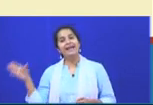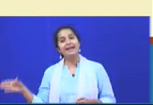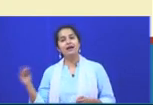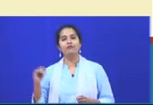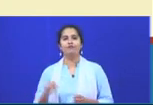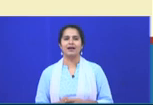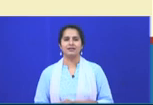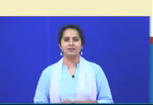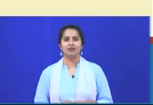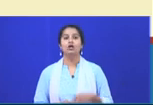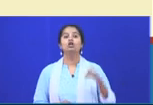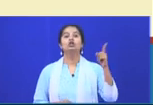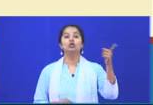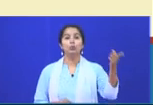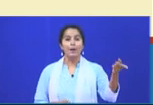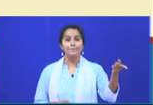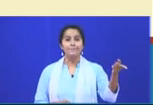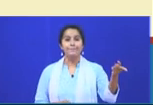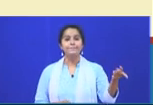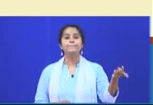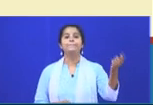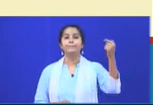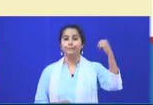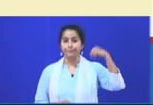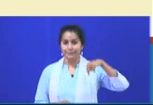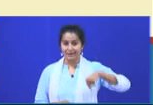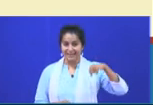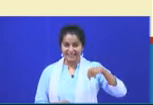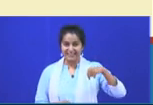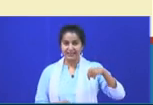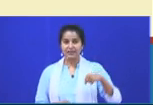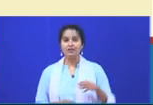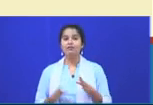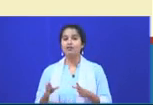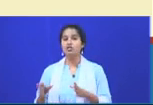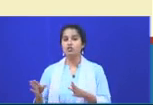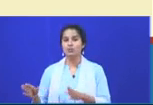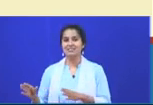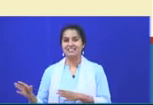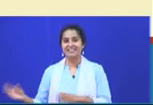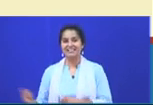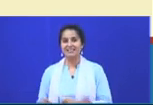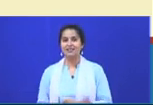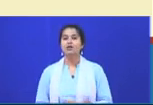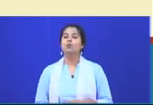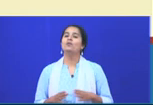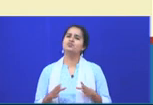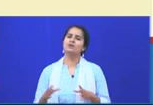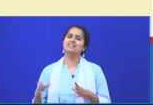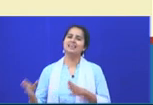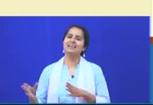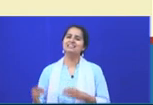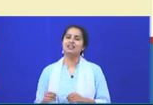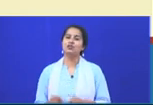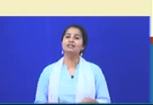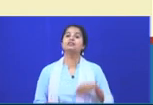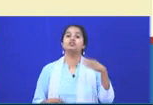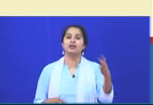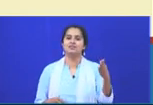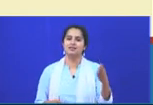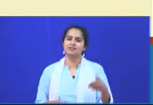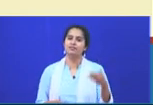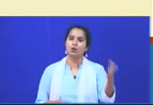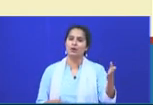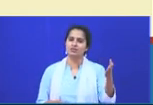or in a friend. Tvam mai vishwasihi. Vishwasihi is actually